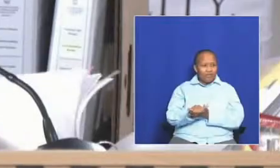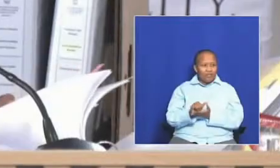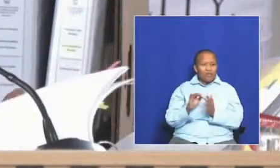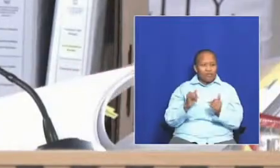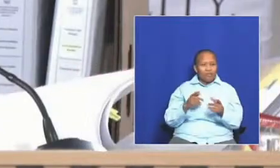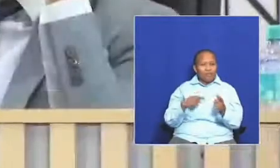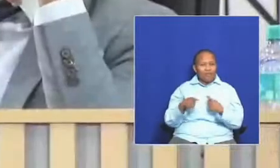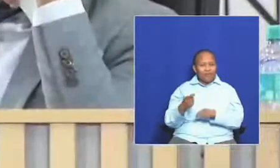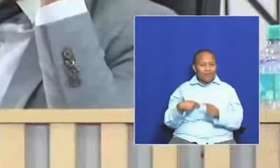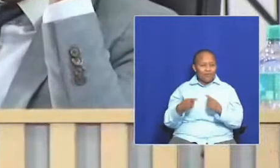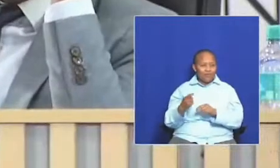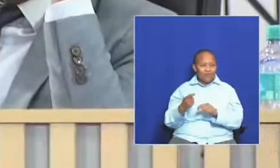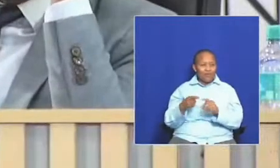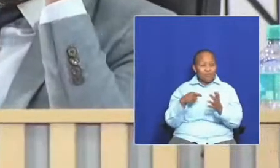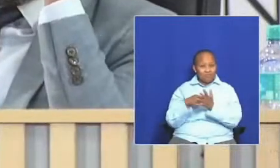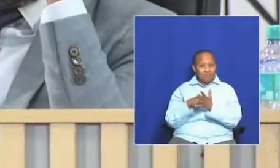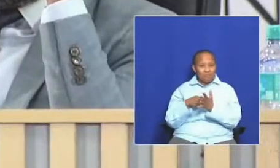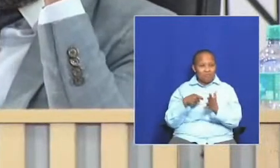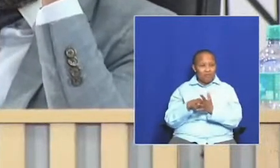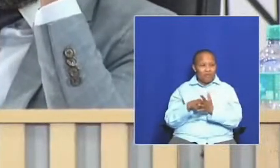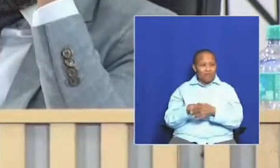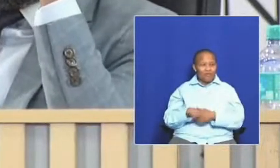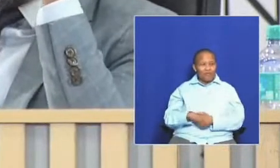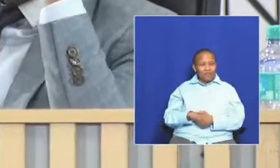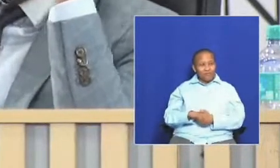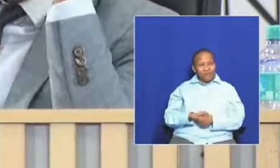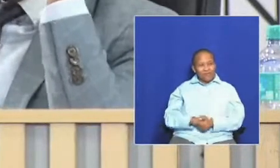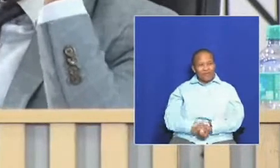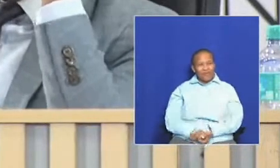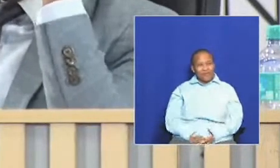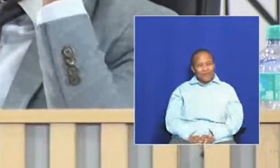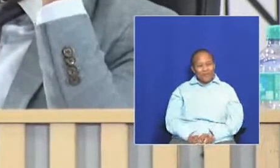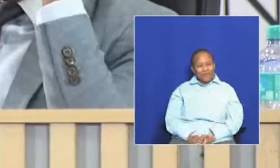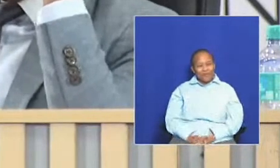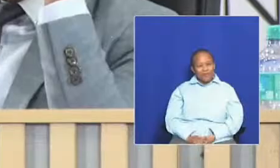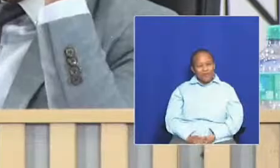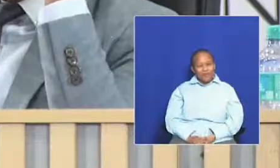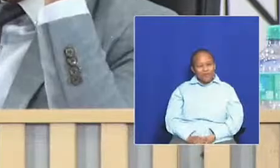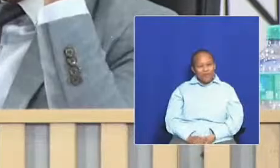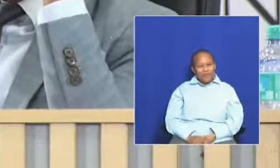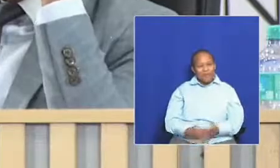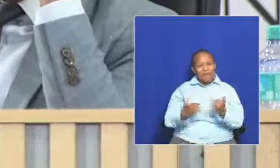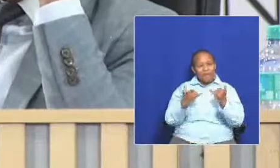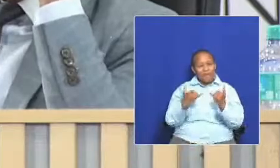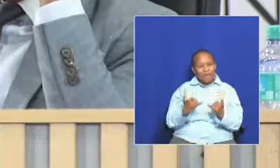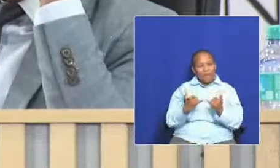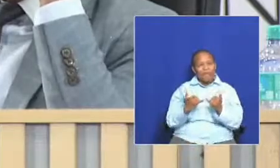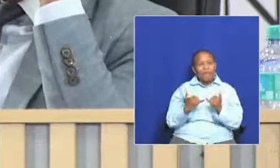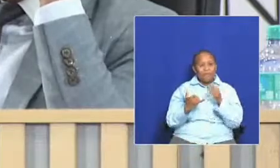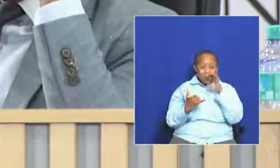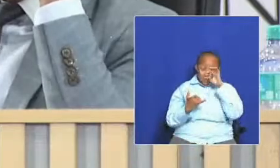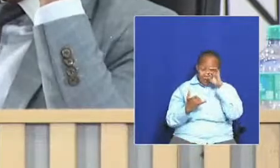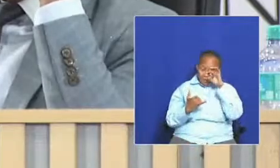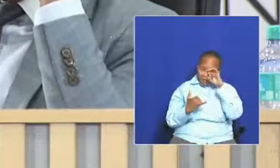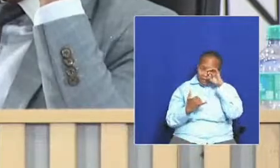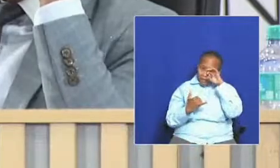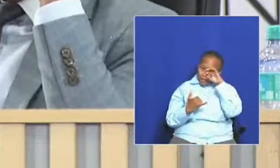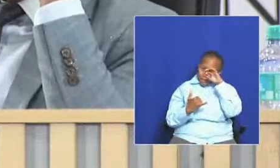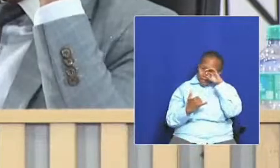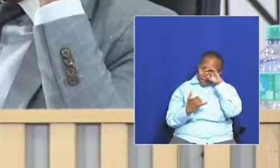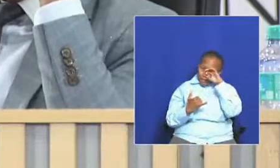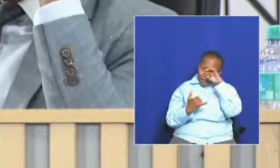If you go to the back of it. And this, it would appear, was you received from Mr.